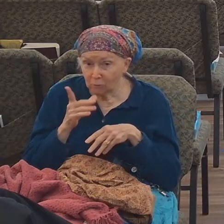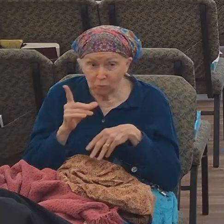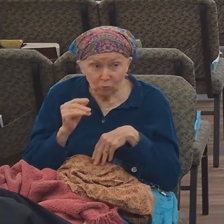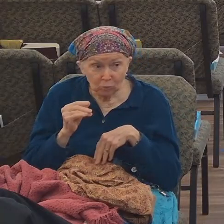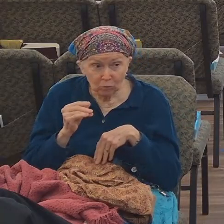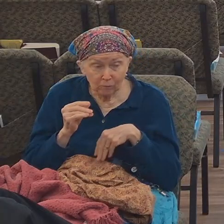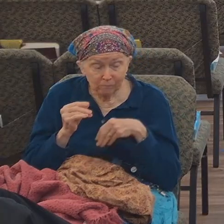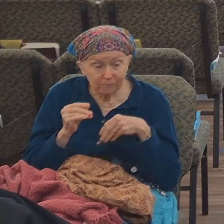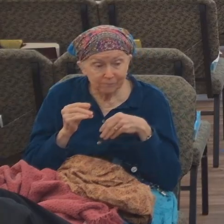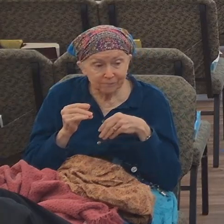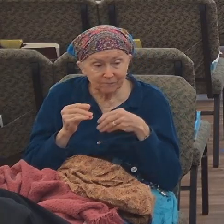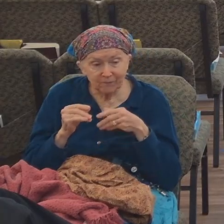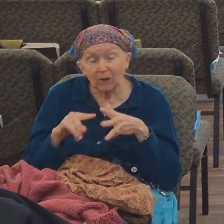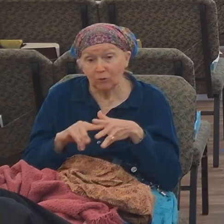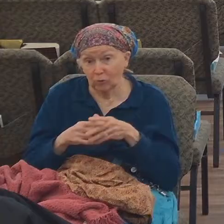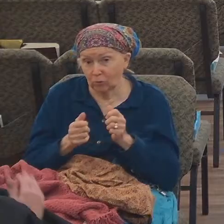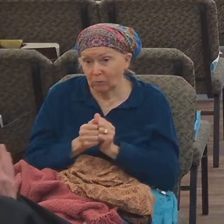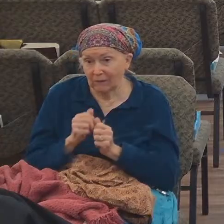Starts with an N.